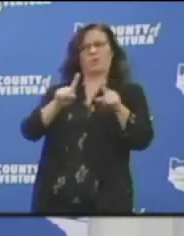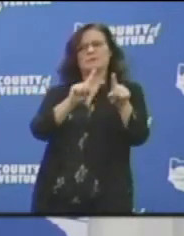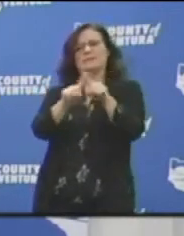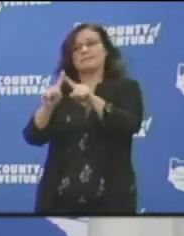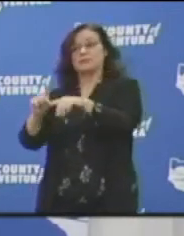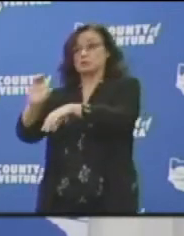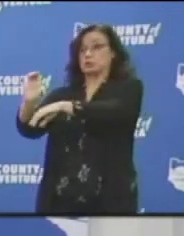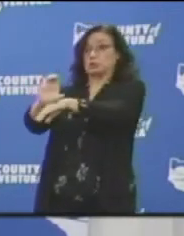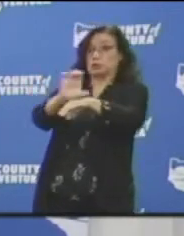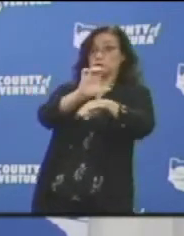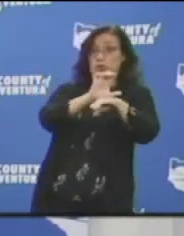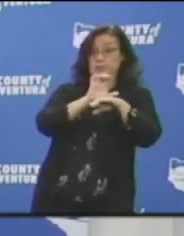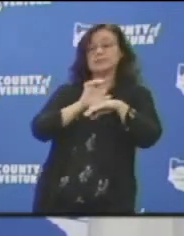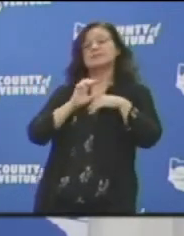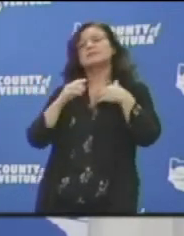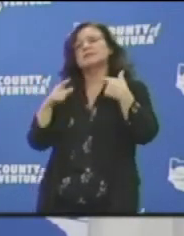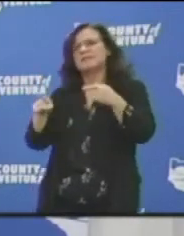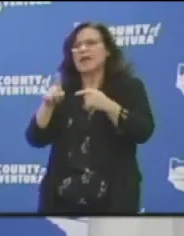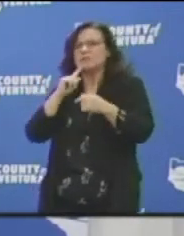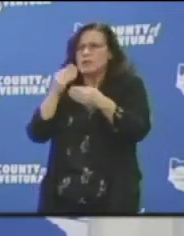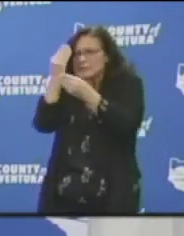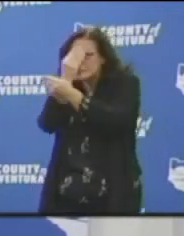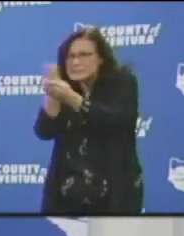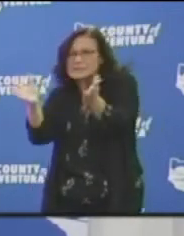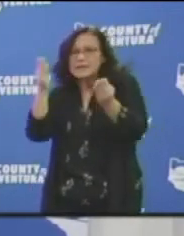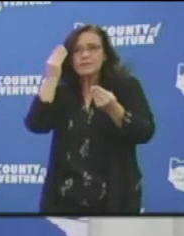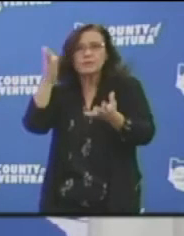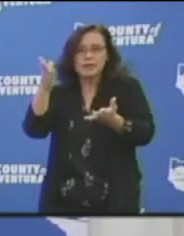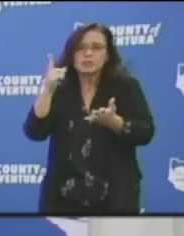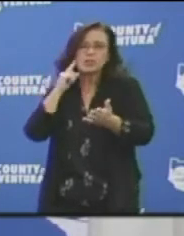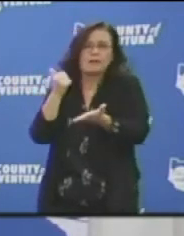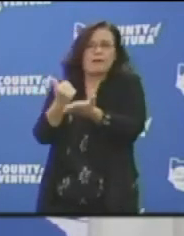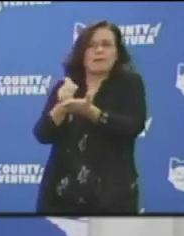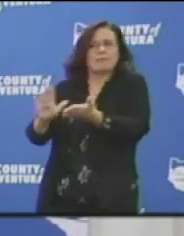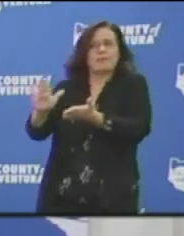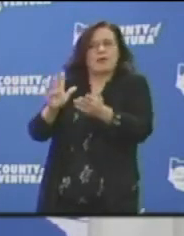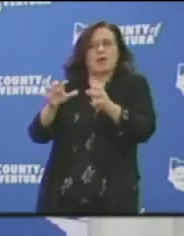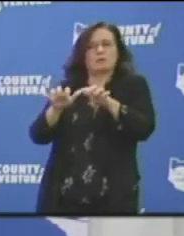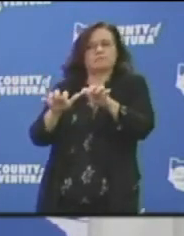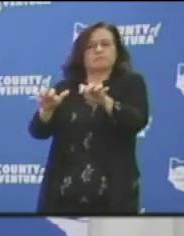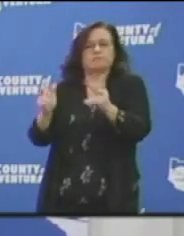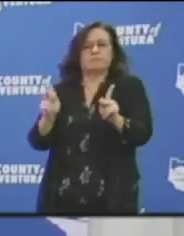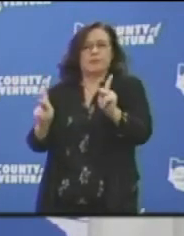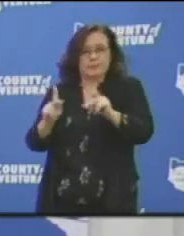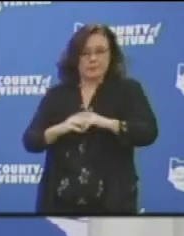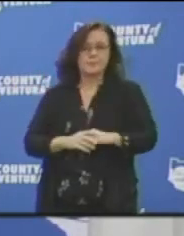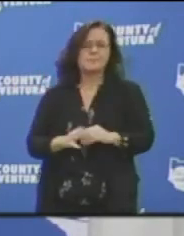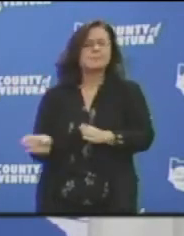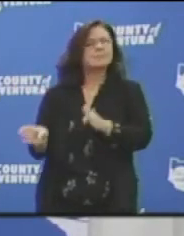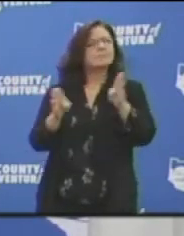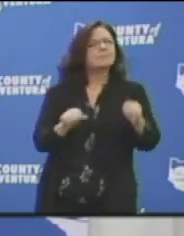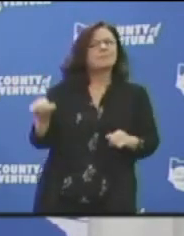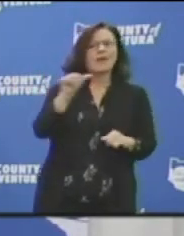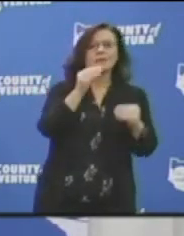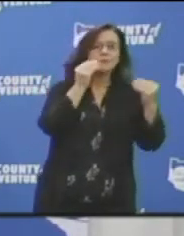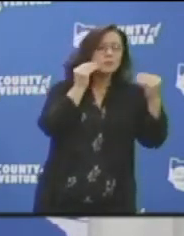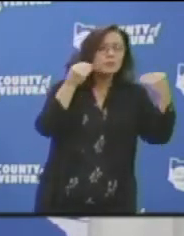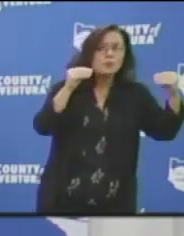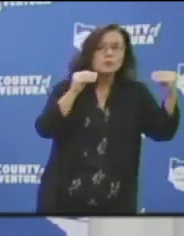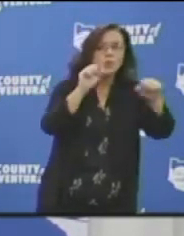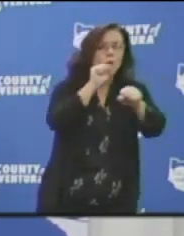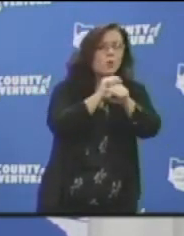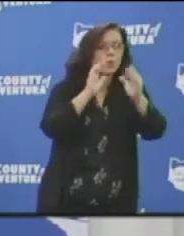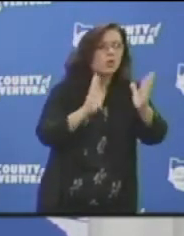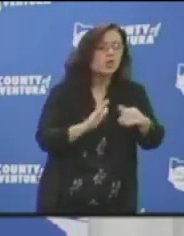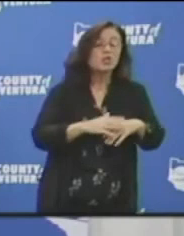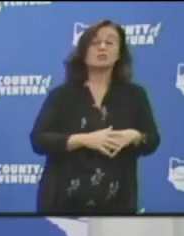of the pandemic. And to our grocery workers, who I'm sure never in a million years ever thought